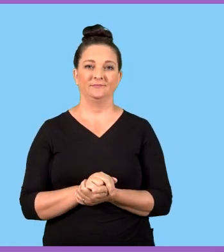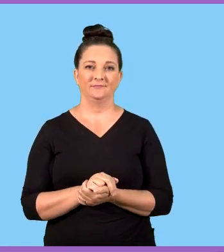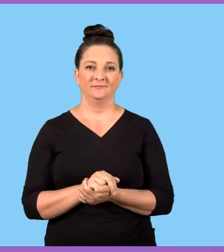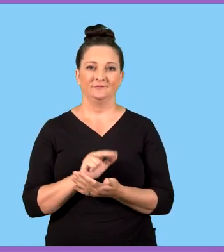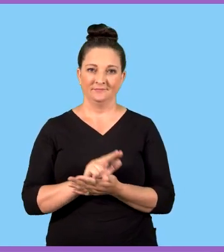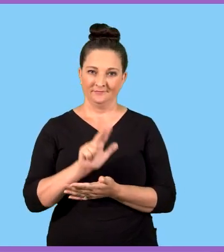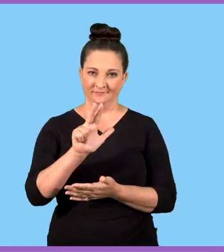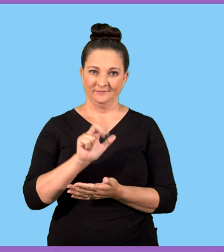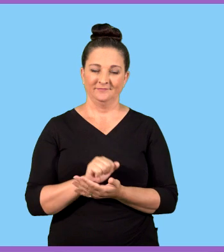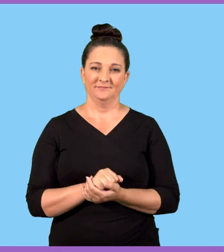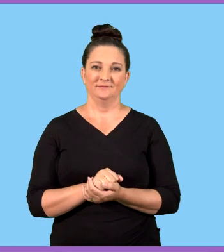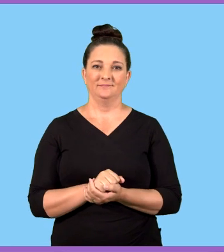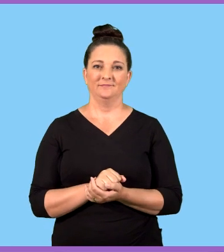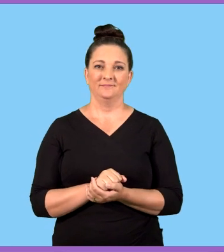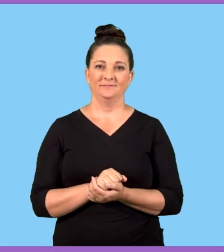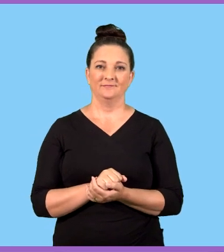18,